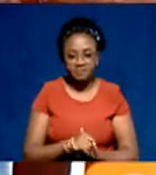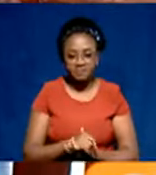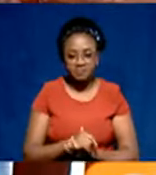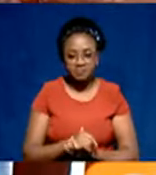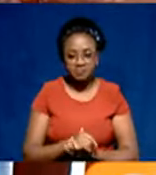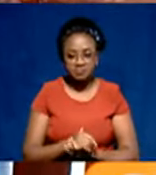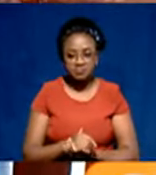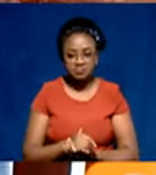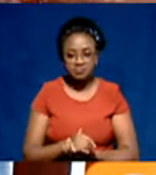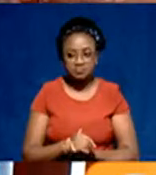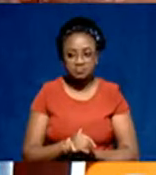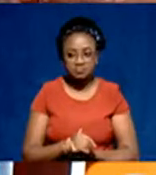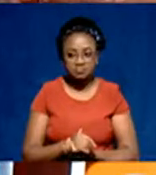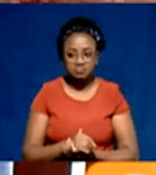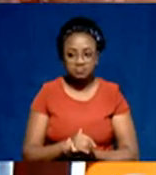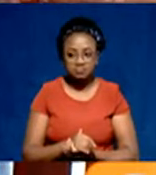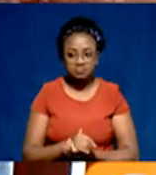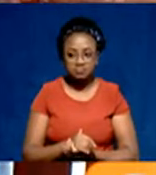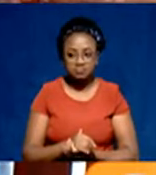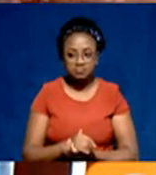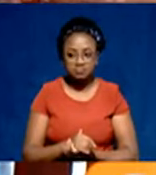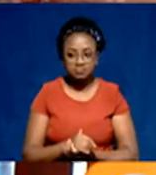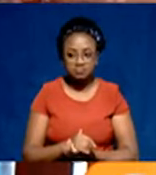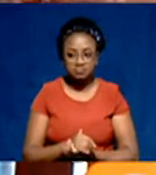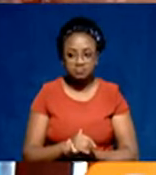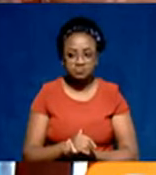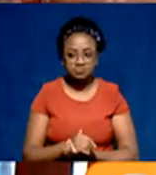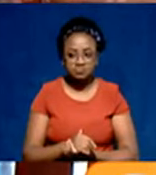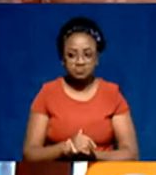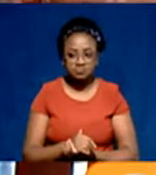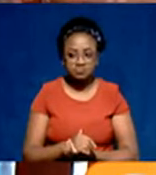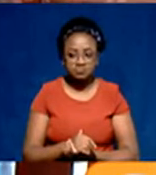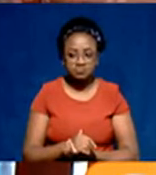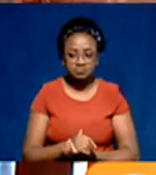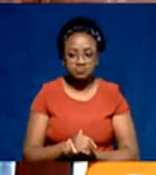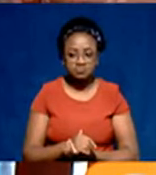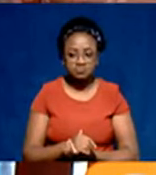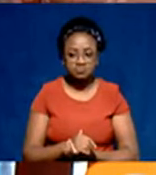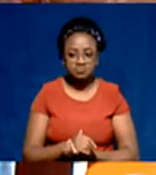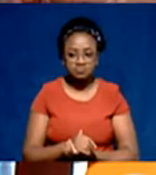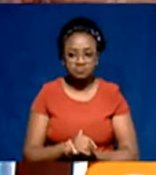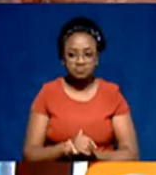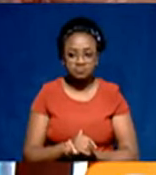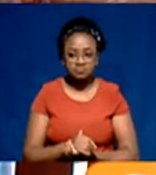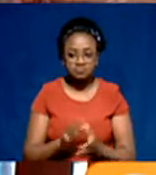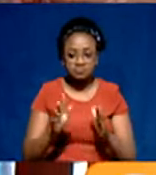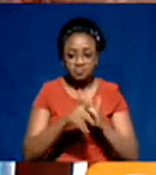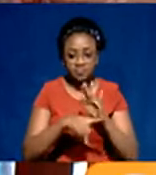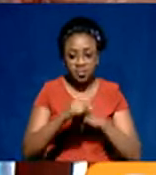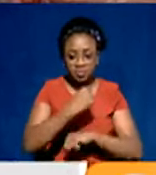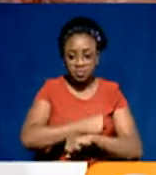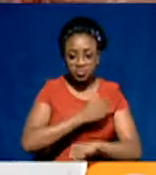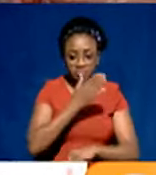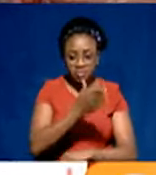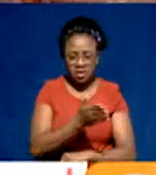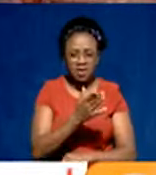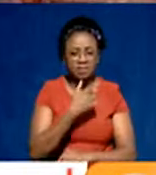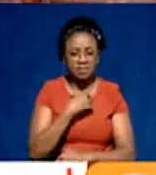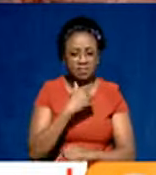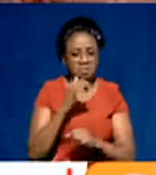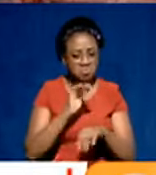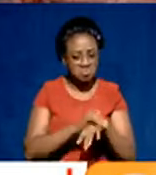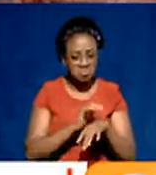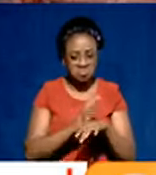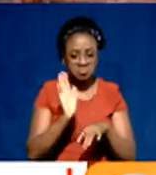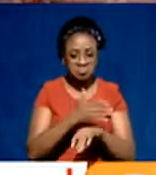grown. I was taken with my dad to Githurai, Kimbo Githurai 45. That's the primary school that I was in. I was good in